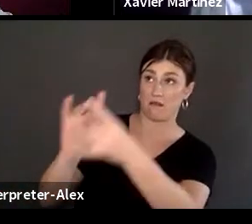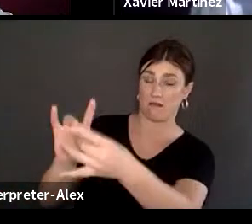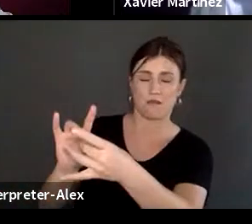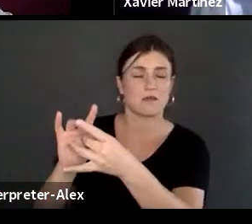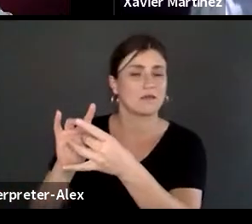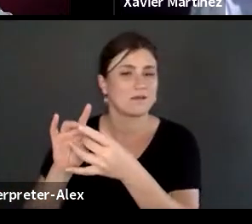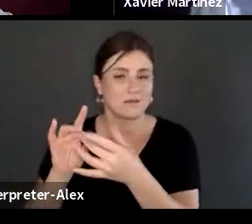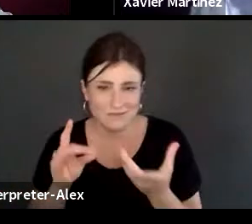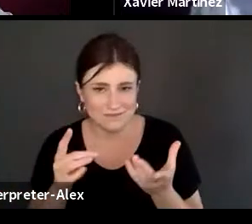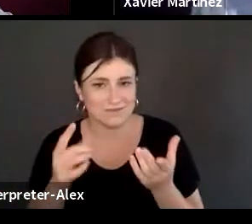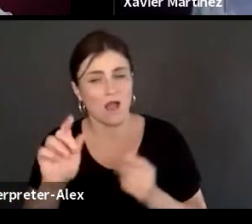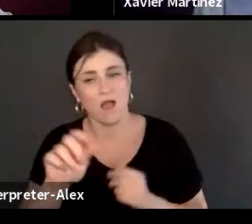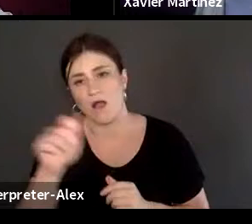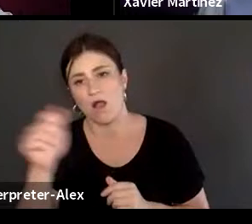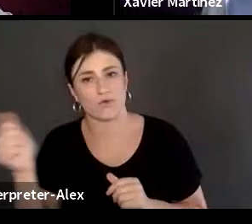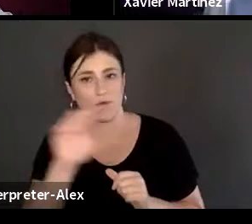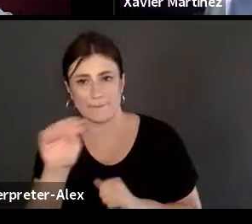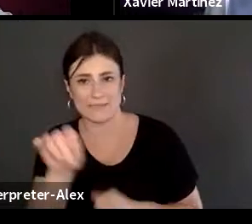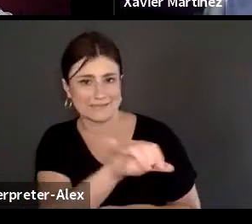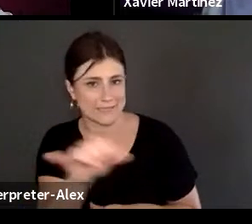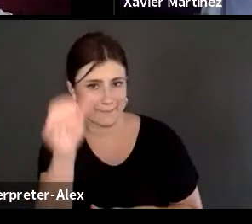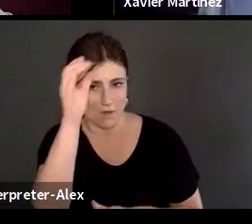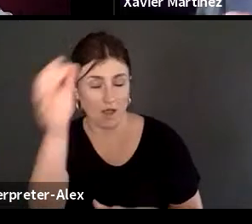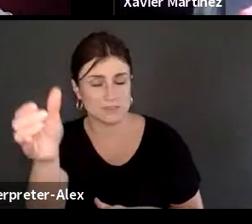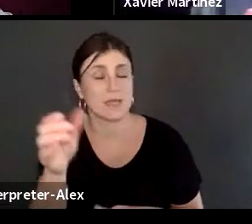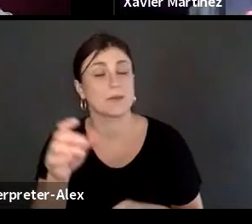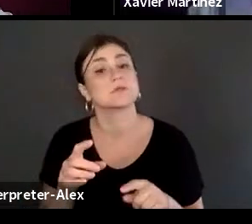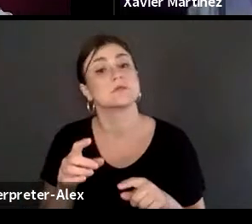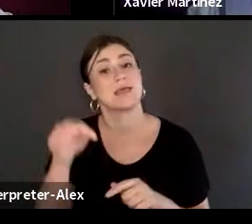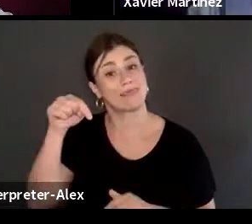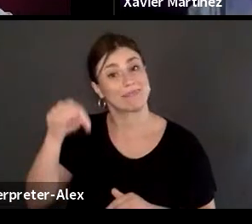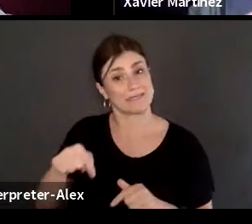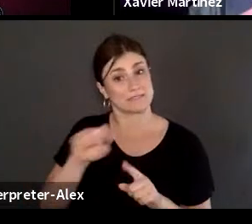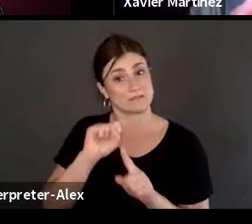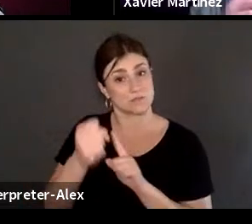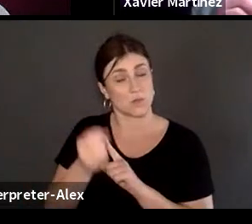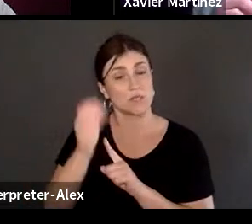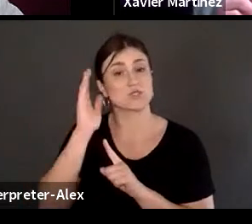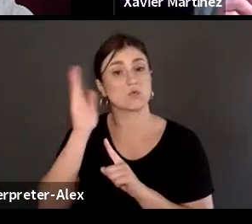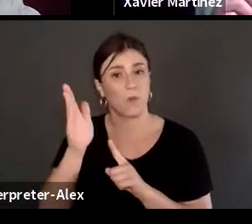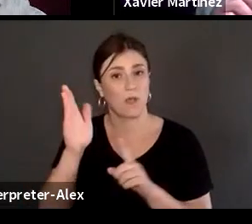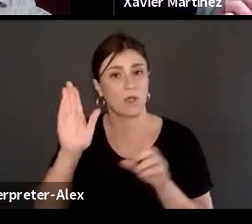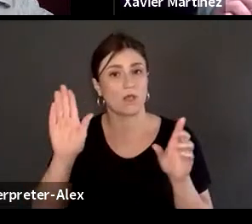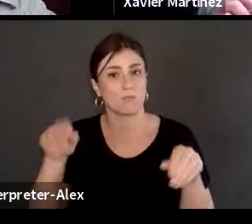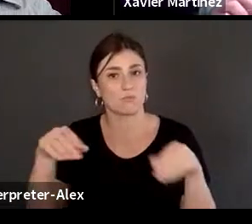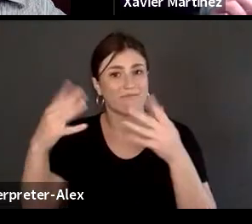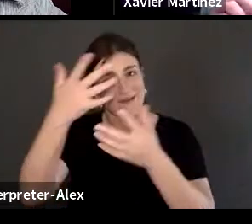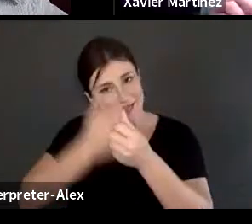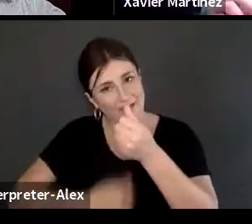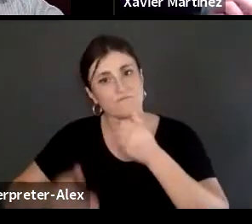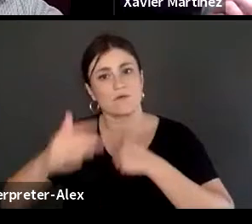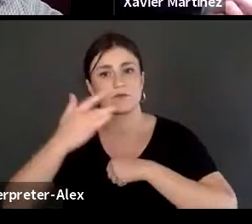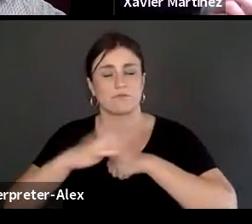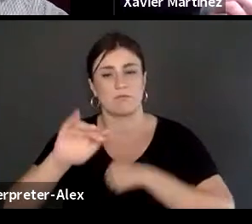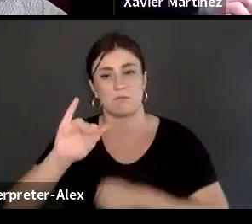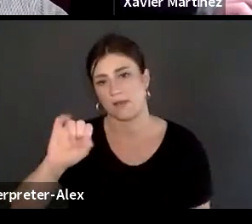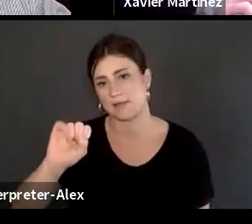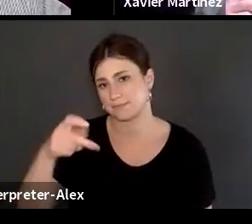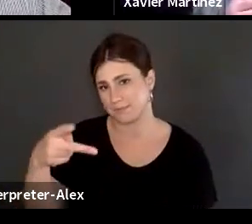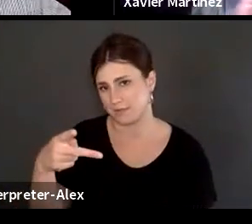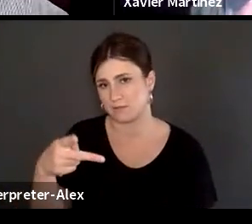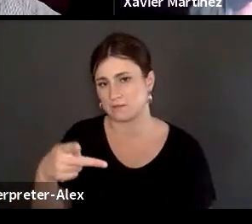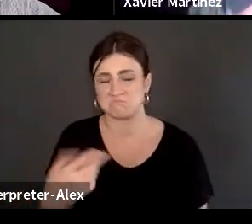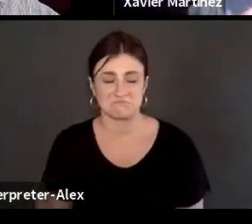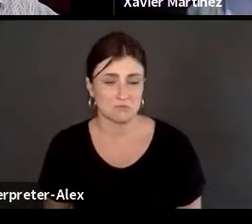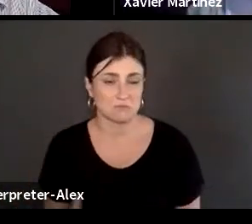designed, everybody will be able to see everywhere. So literally every available ISP, including those that may just be starting up, for instance,